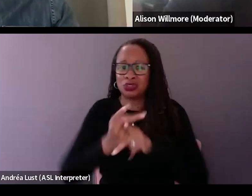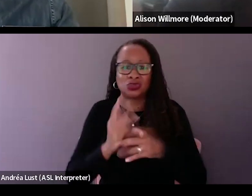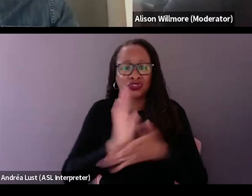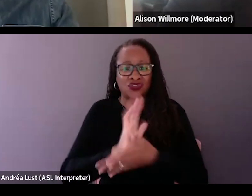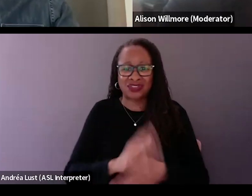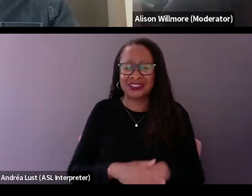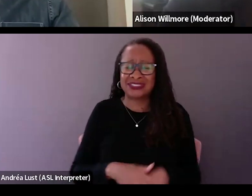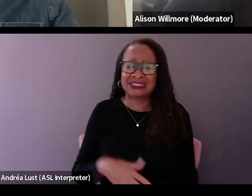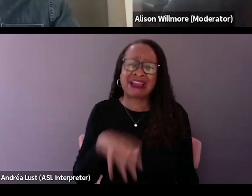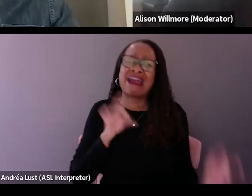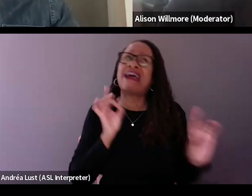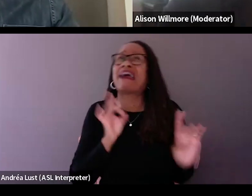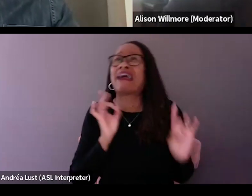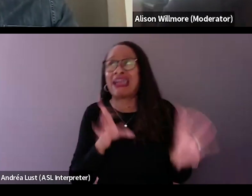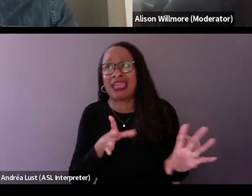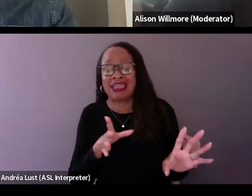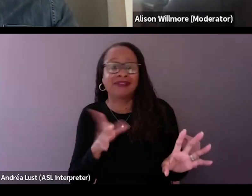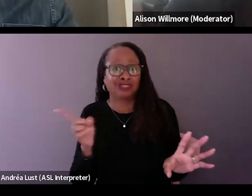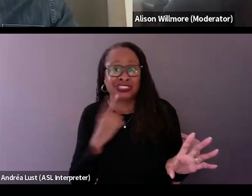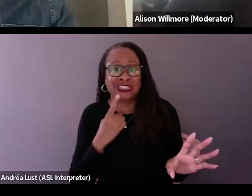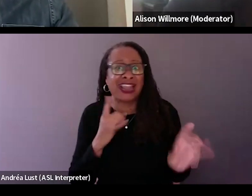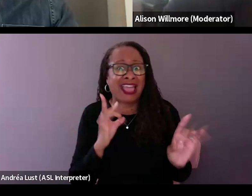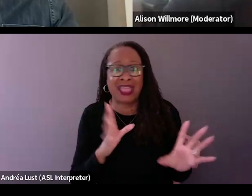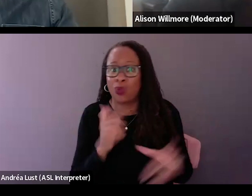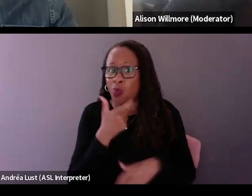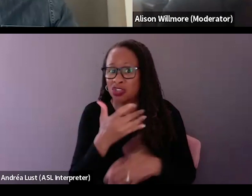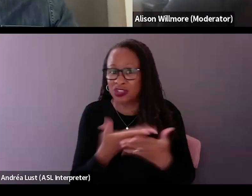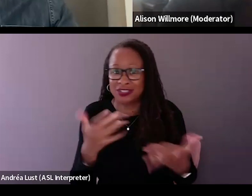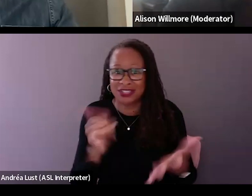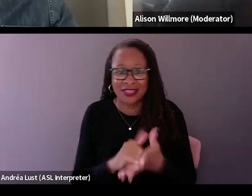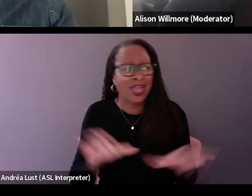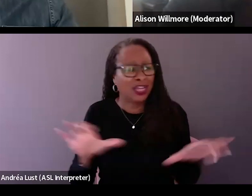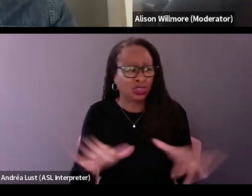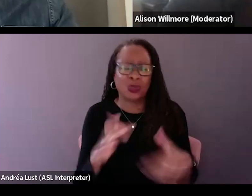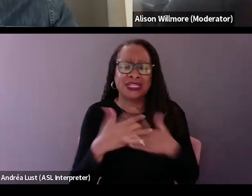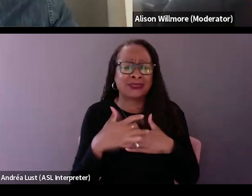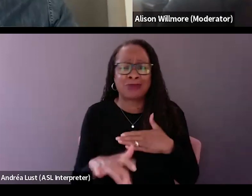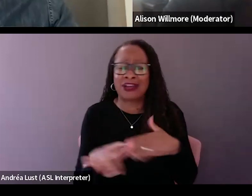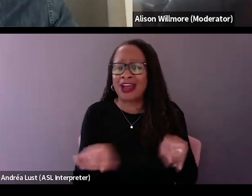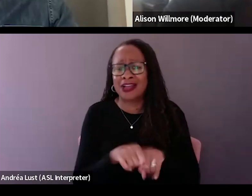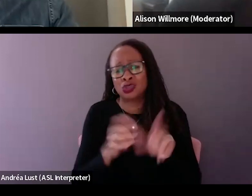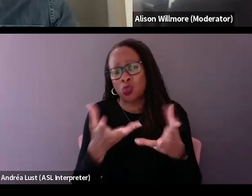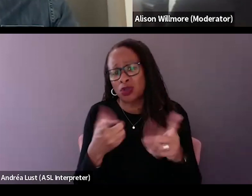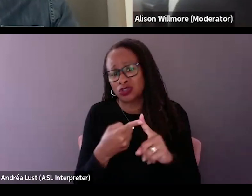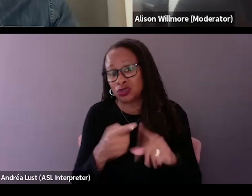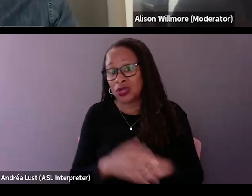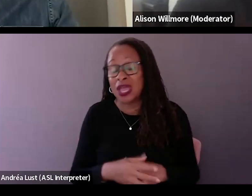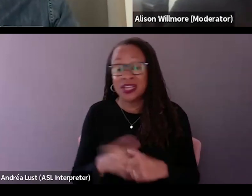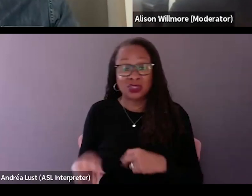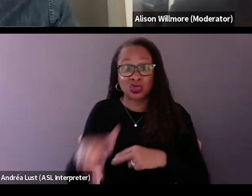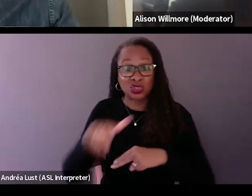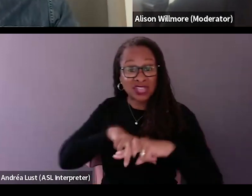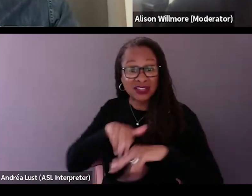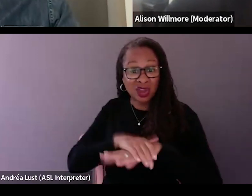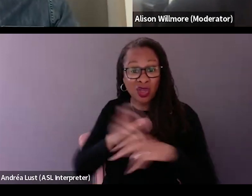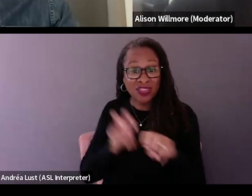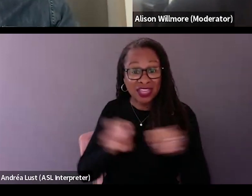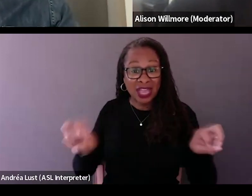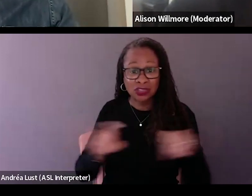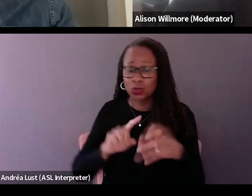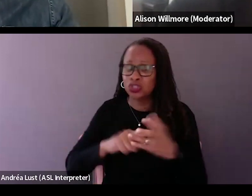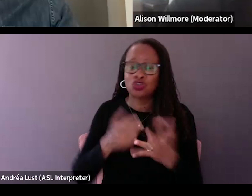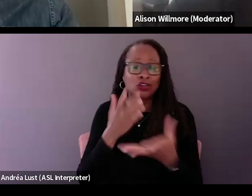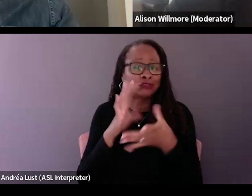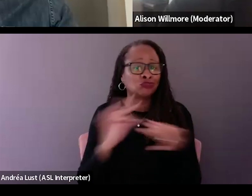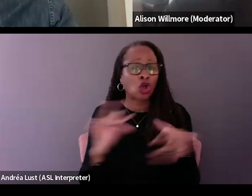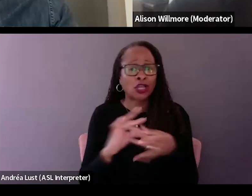it as bare bones as you want to. And so she plopped down on that couch and we just started talking. And that became like the master interview. So anytime